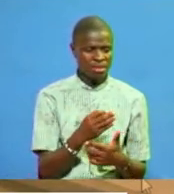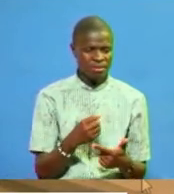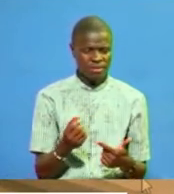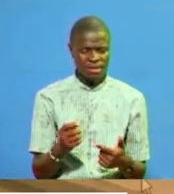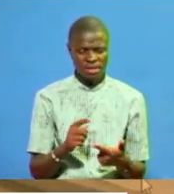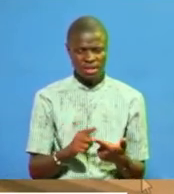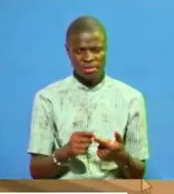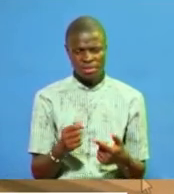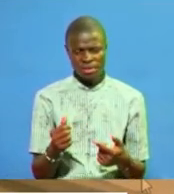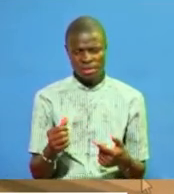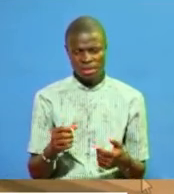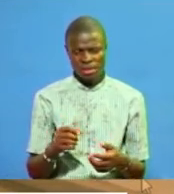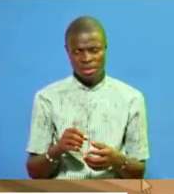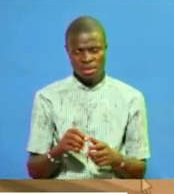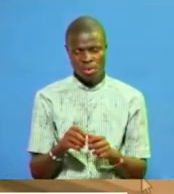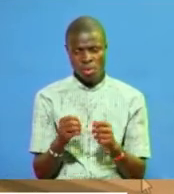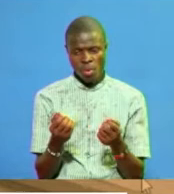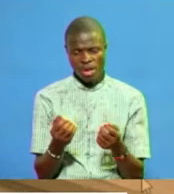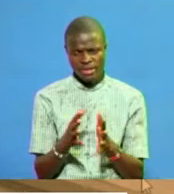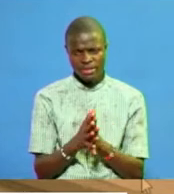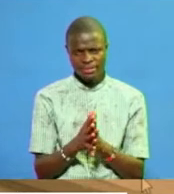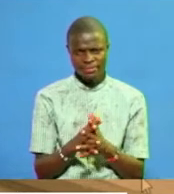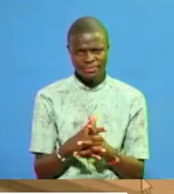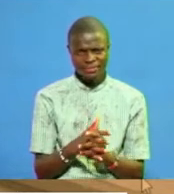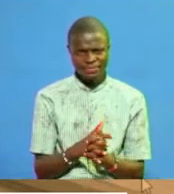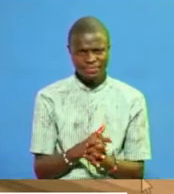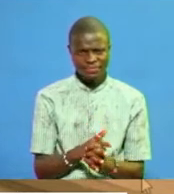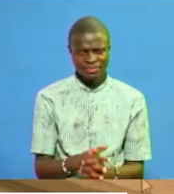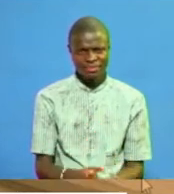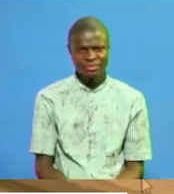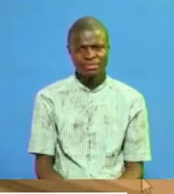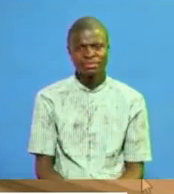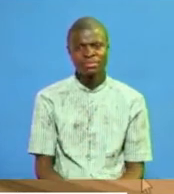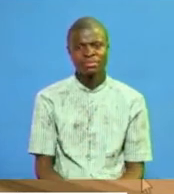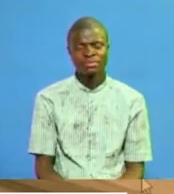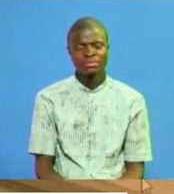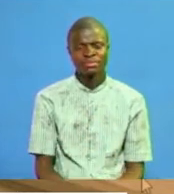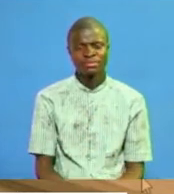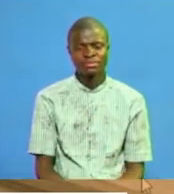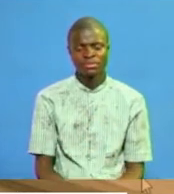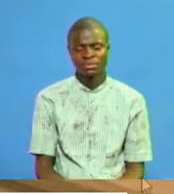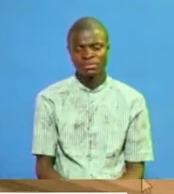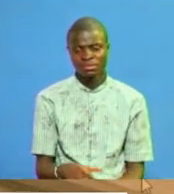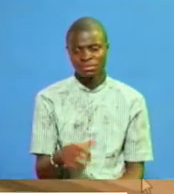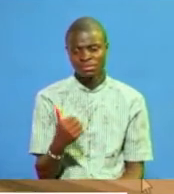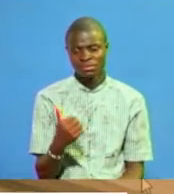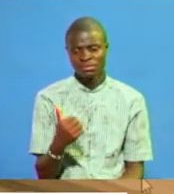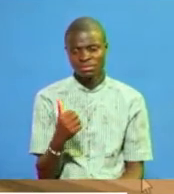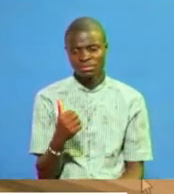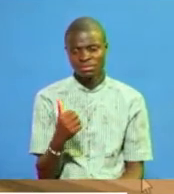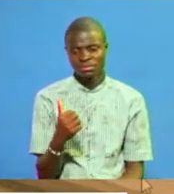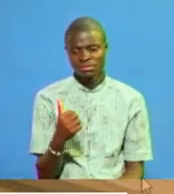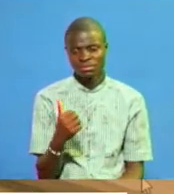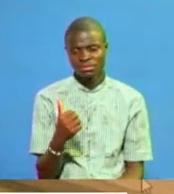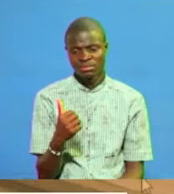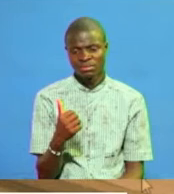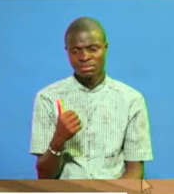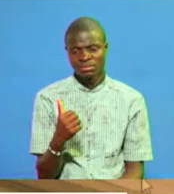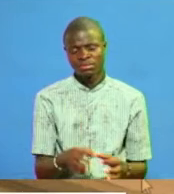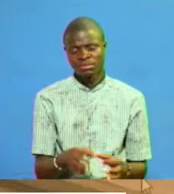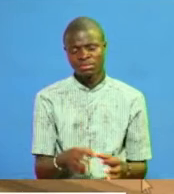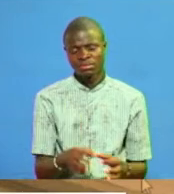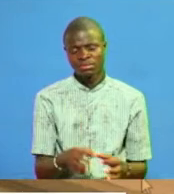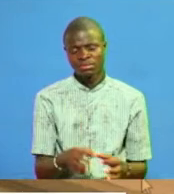And hold for the Bitcoin so that it has a secure asset. On the other hand, you try to participate